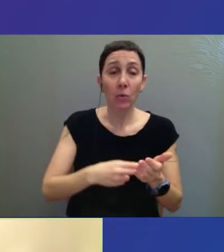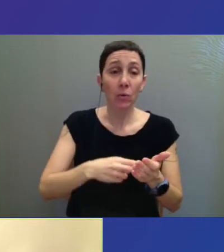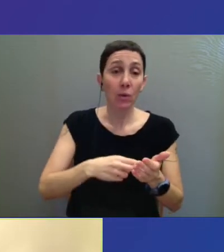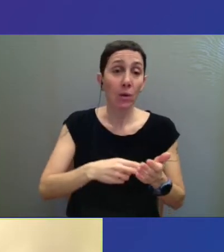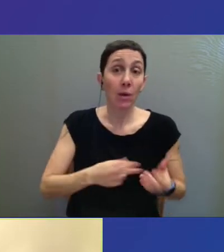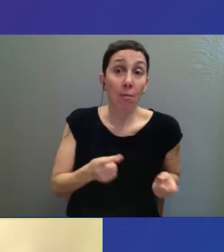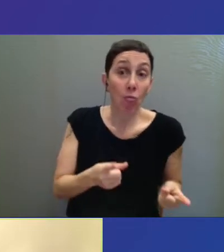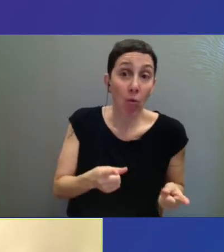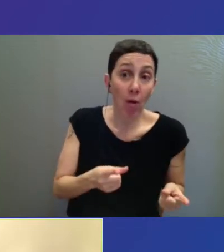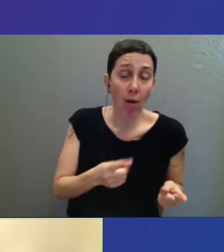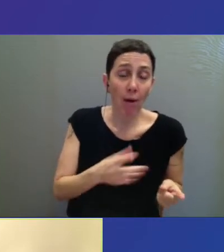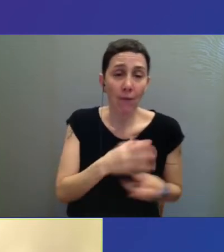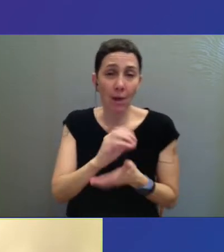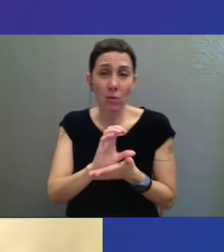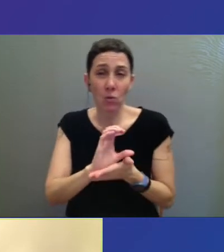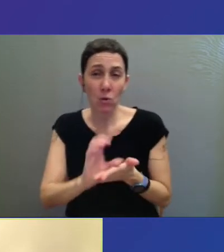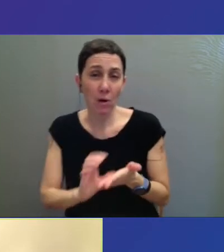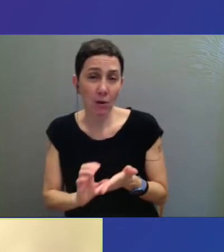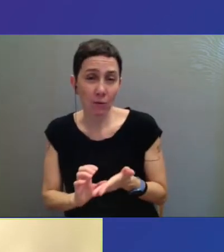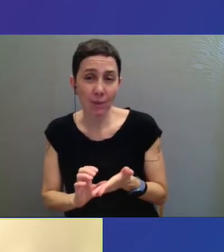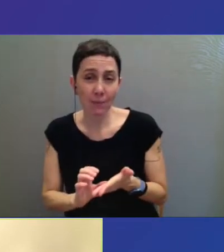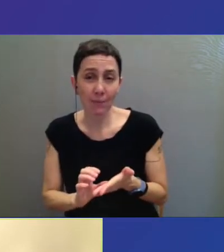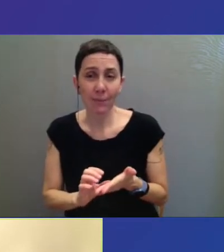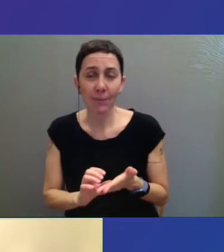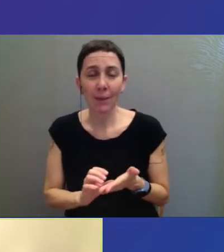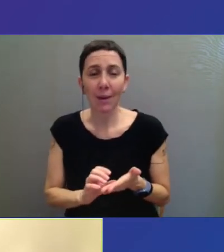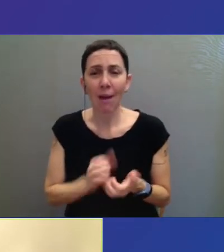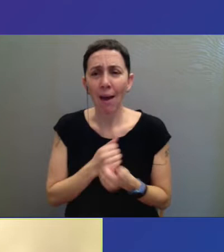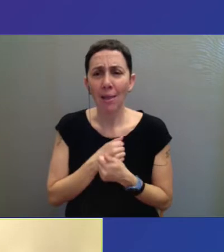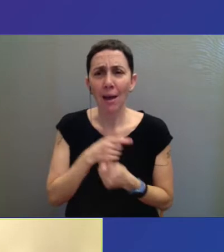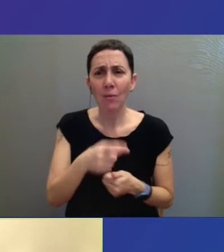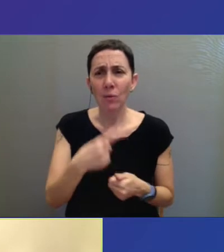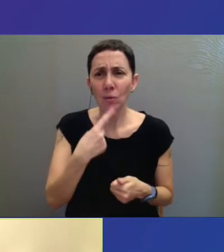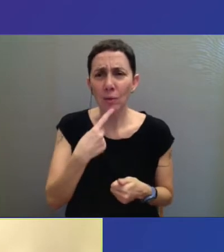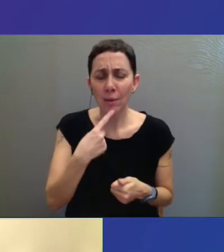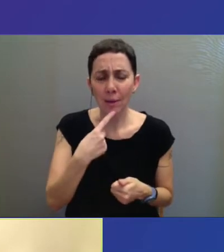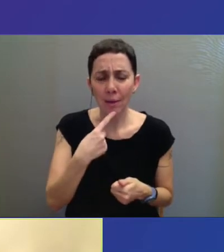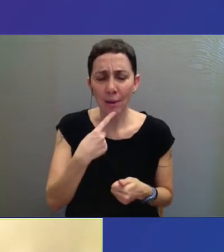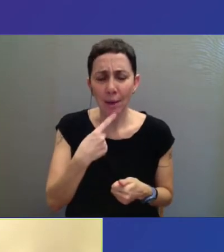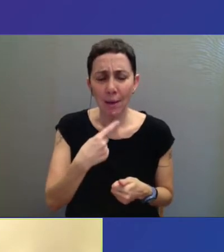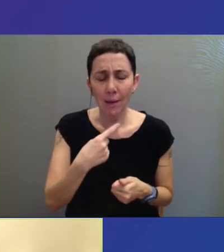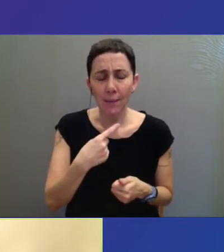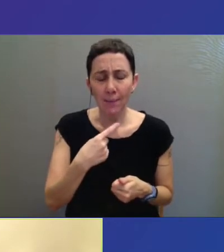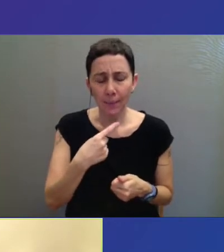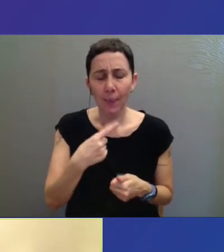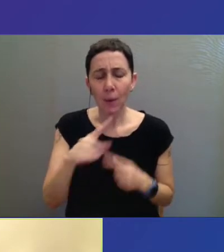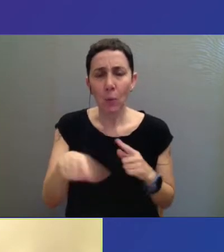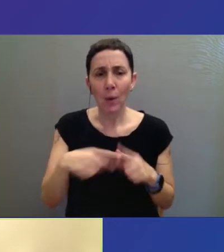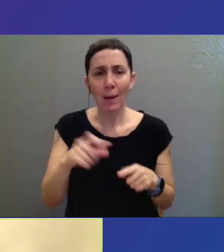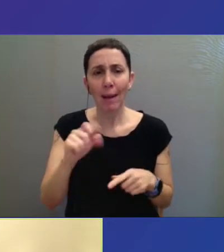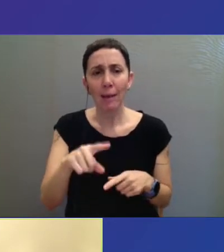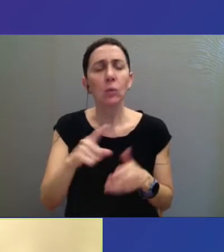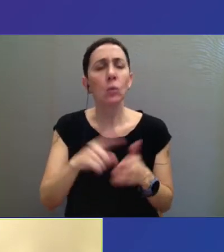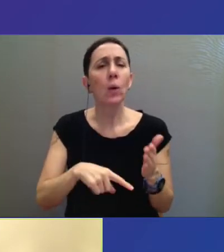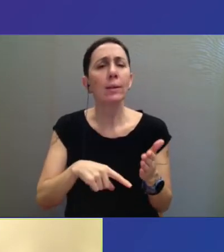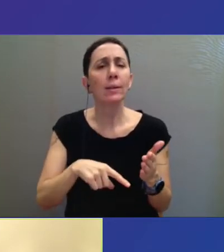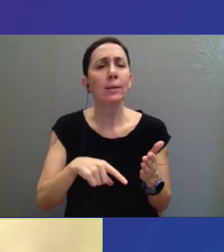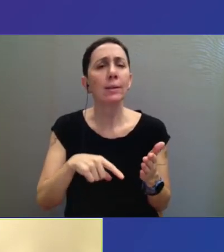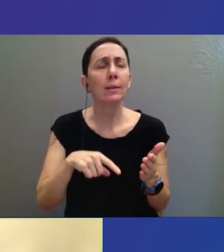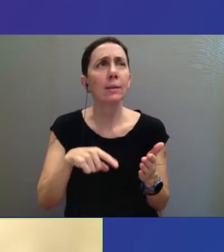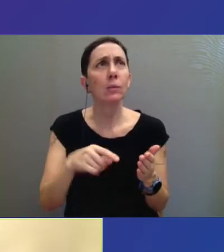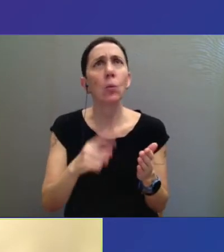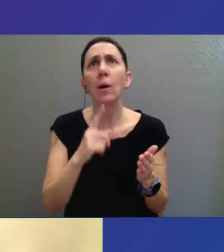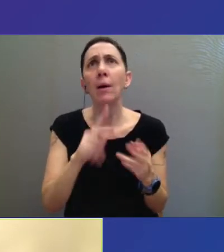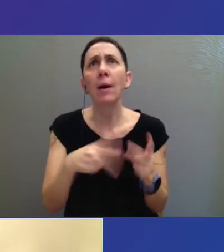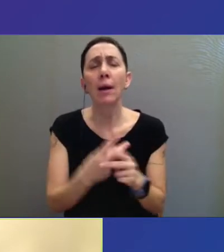included. I love how you said that you were telling me, because I asked you, what does it look like what's the growth